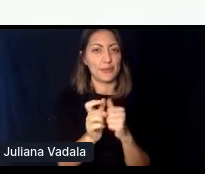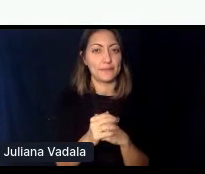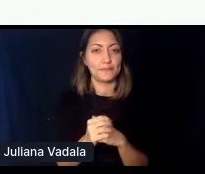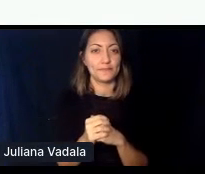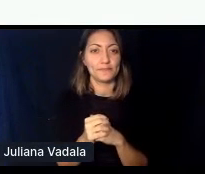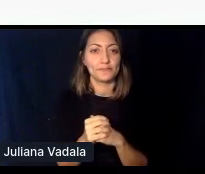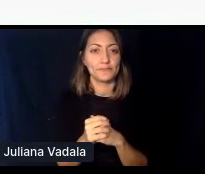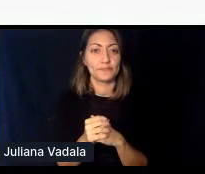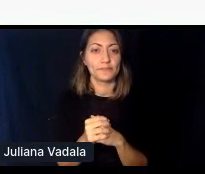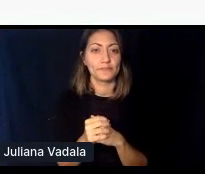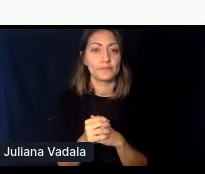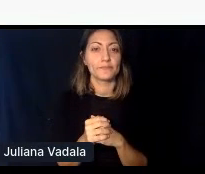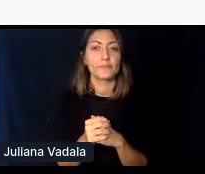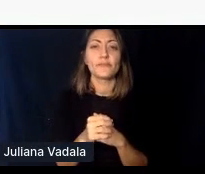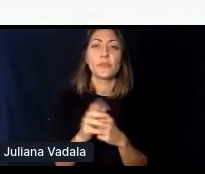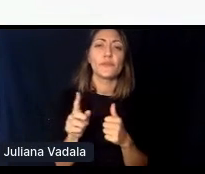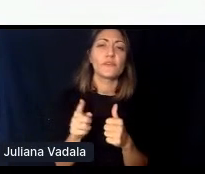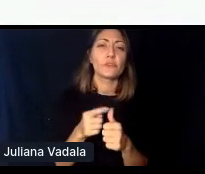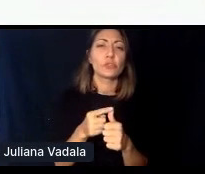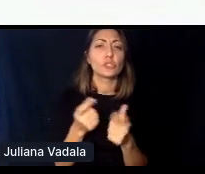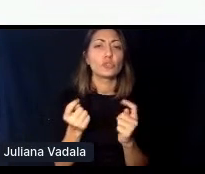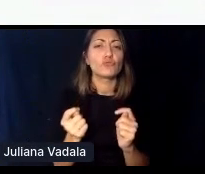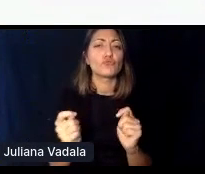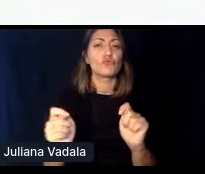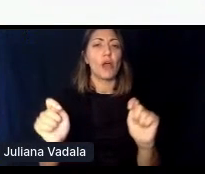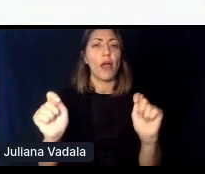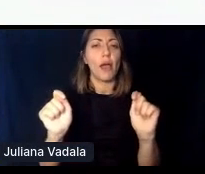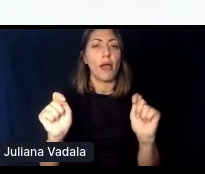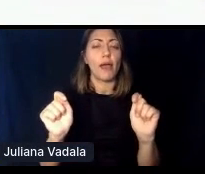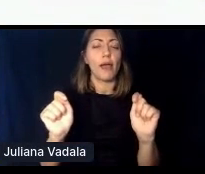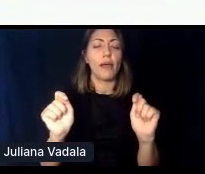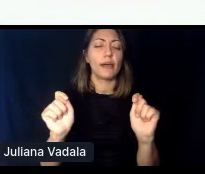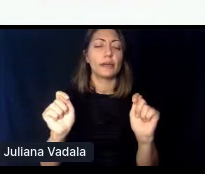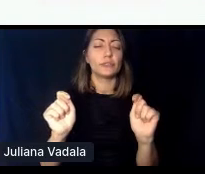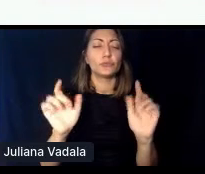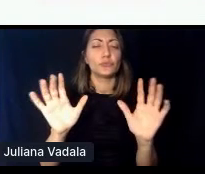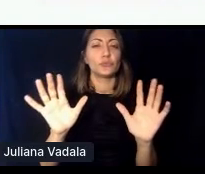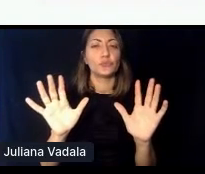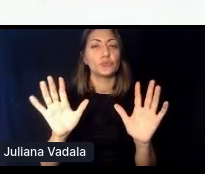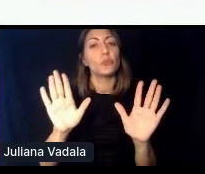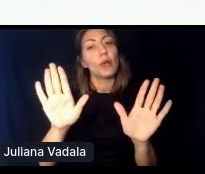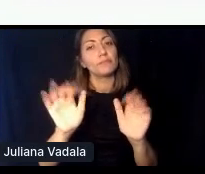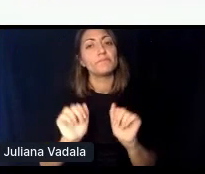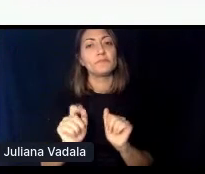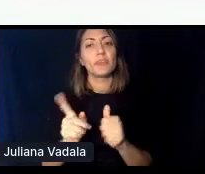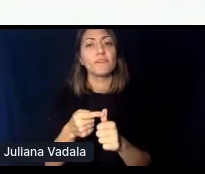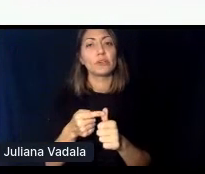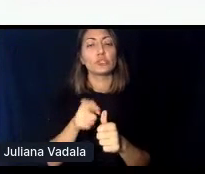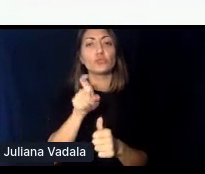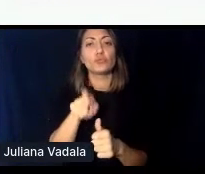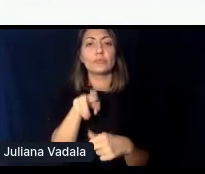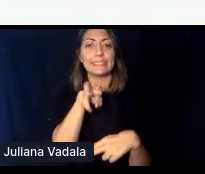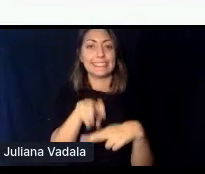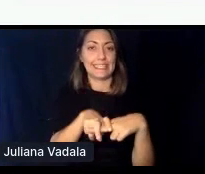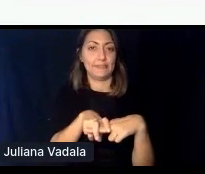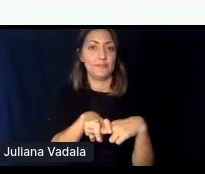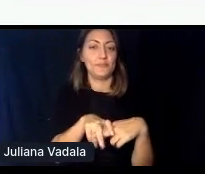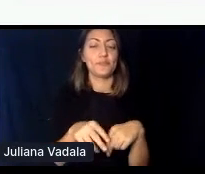and sensing. So find a comfortable seat. I'm sure you're already in a seat, but get a little more